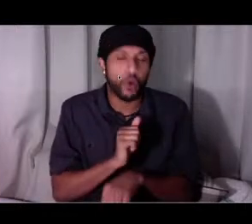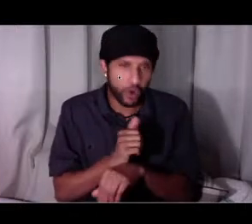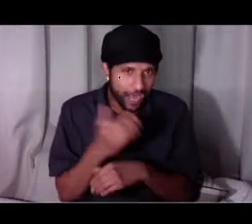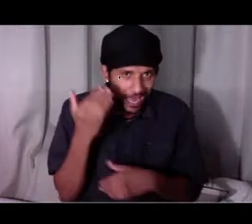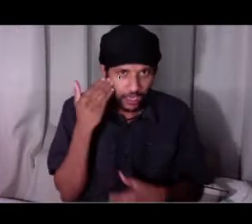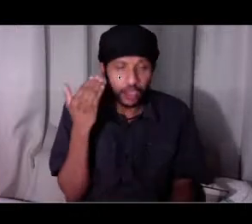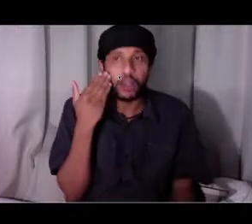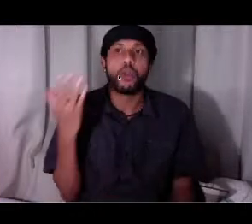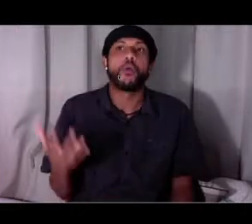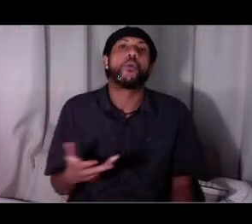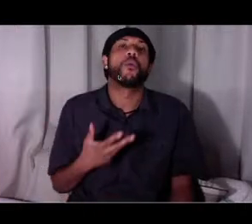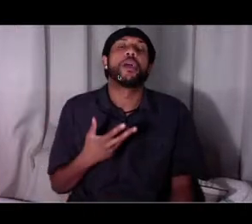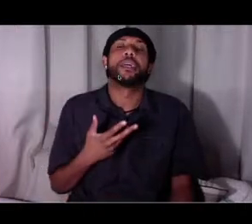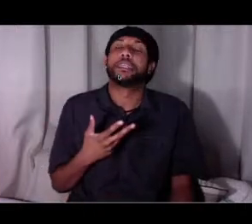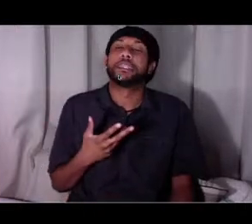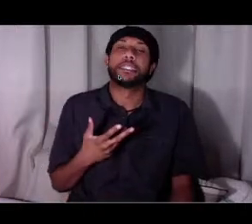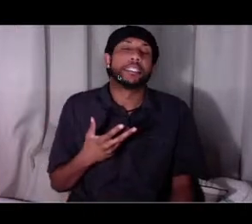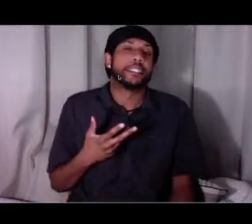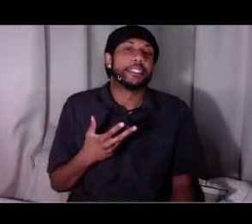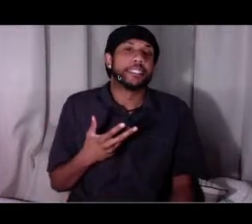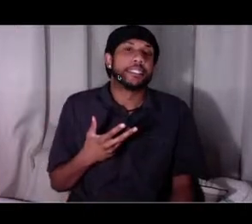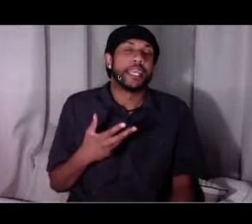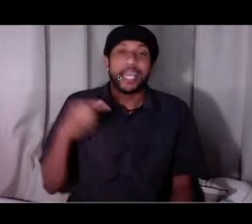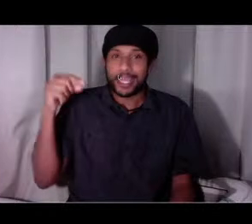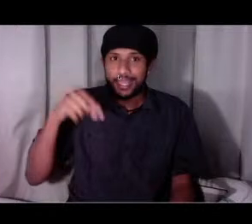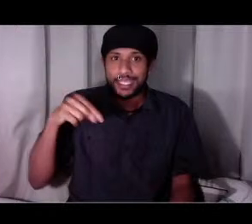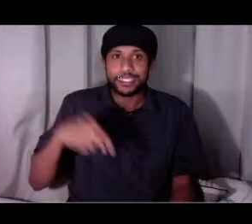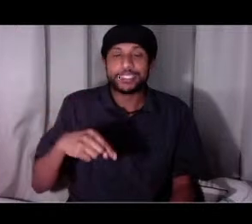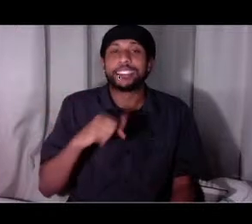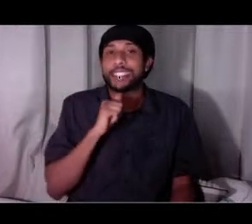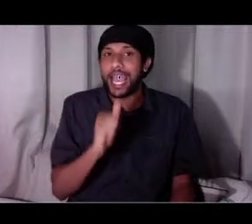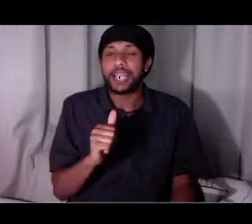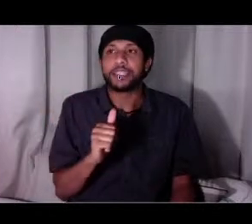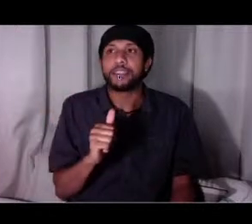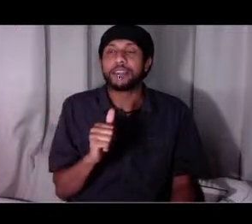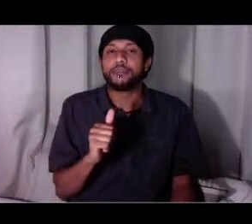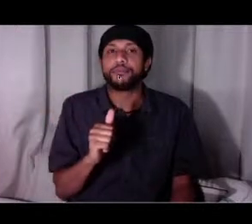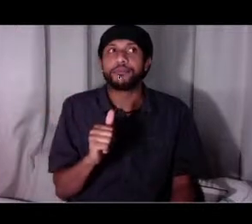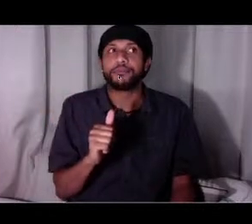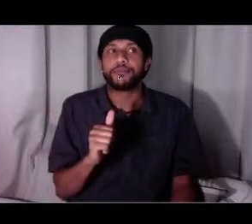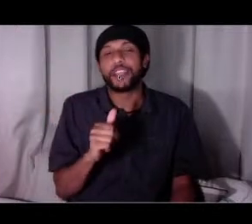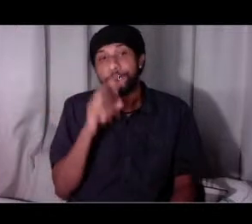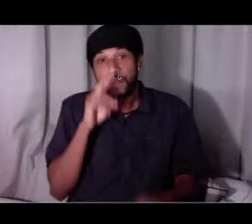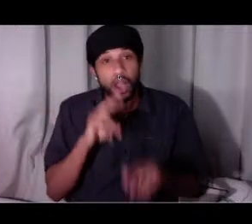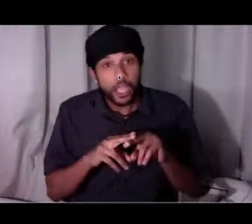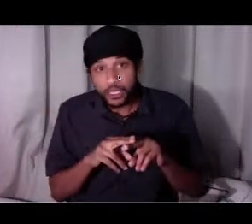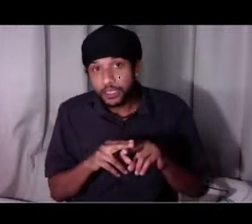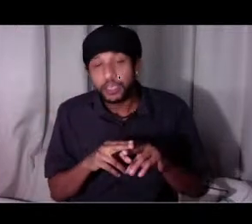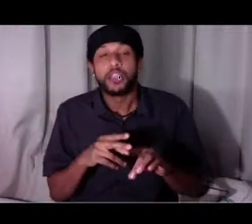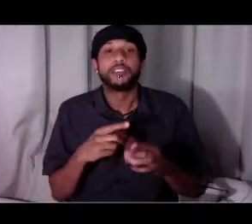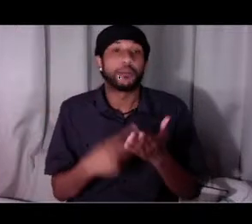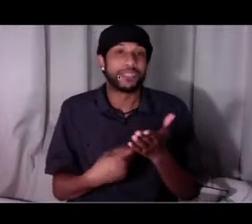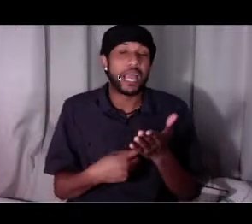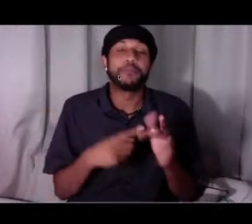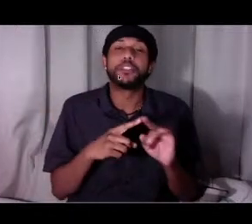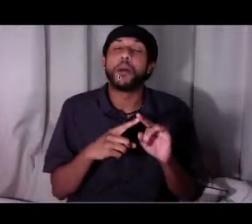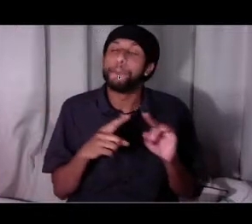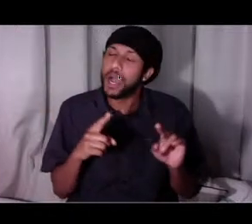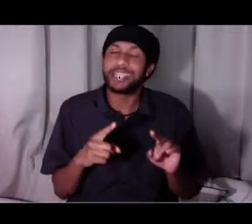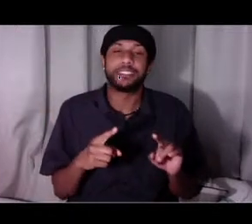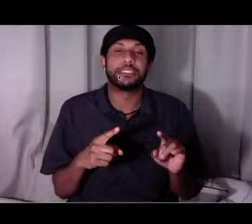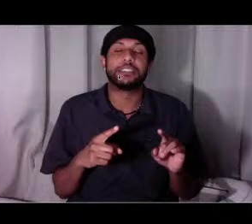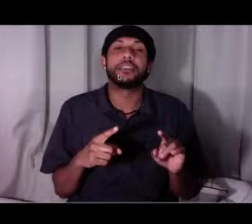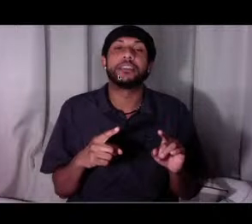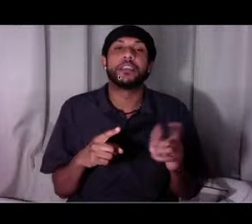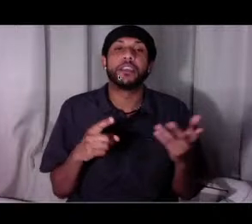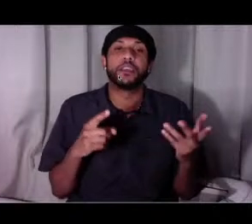it's uh we've always said it you know we this is not the uh fun fun sometimes but a lot of times this is because we care about